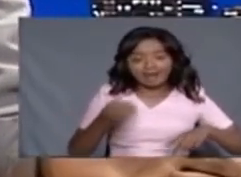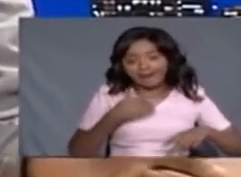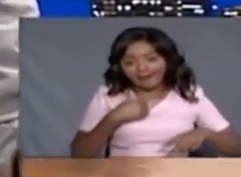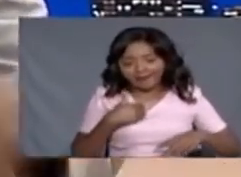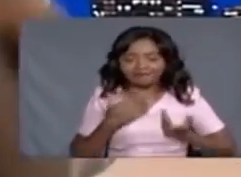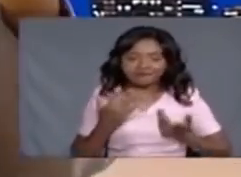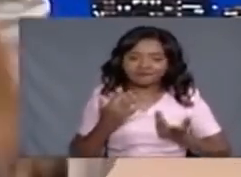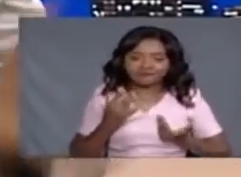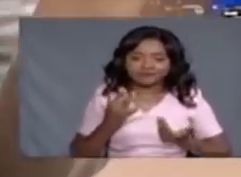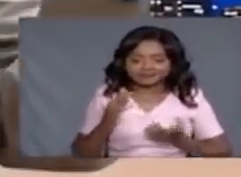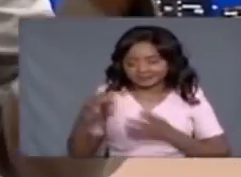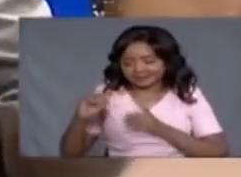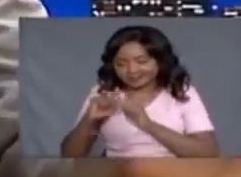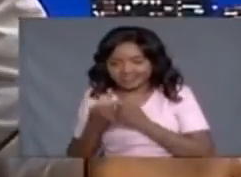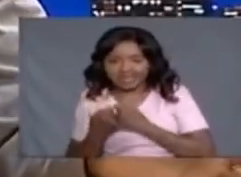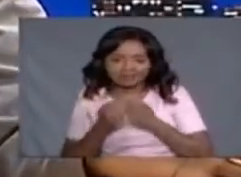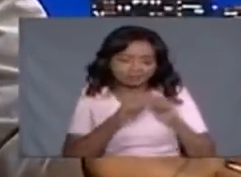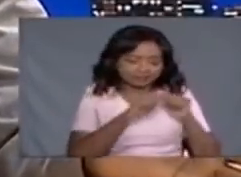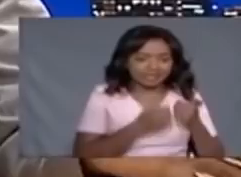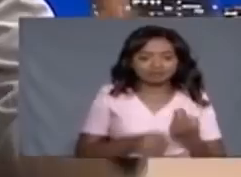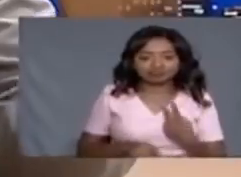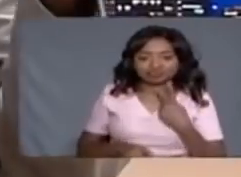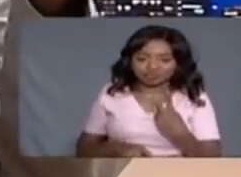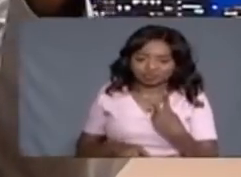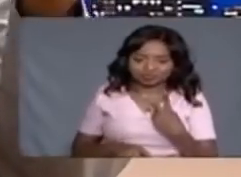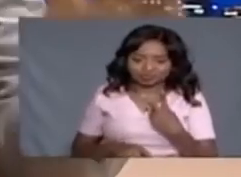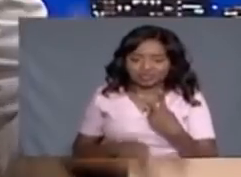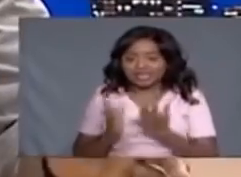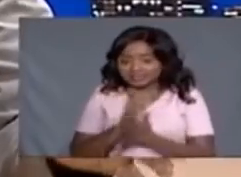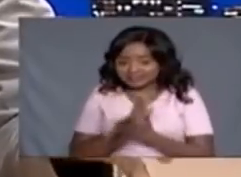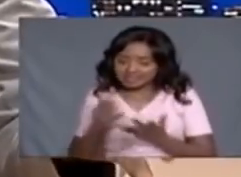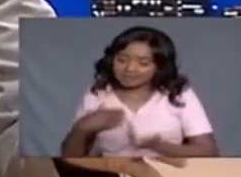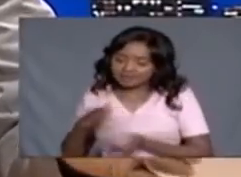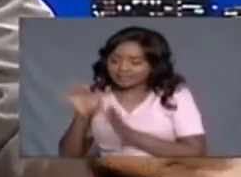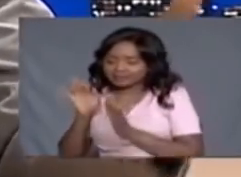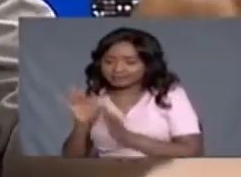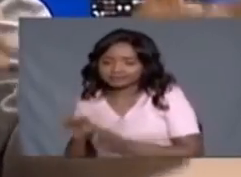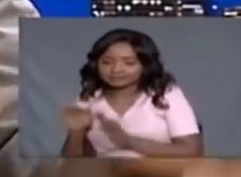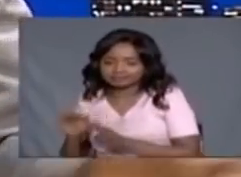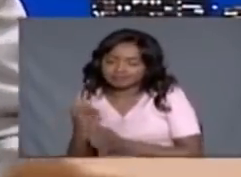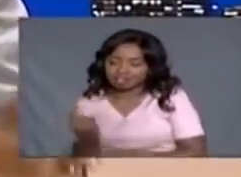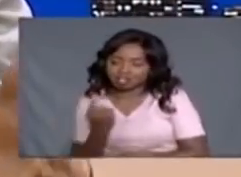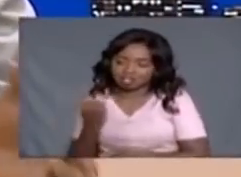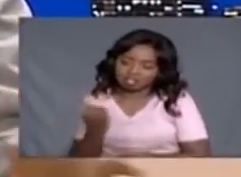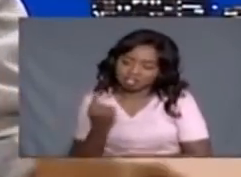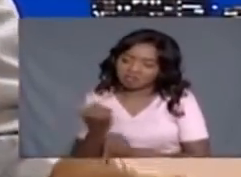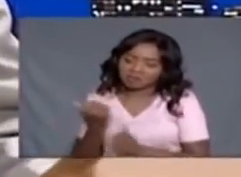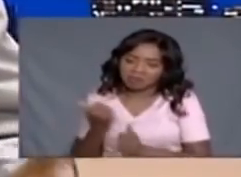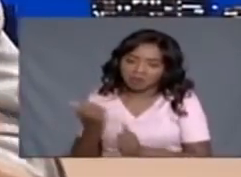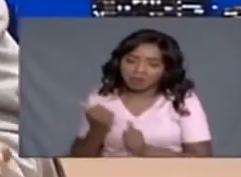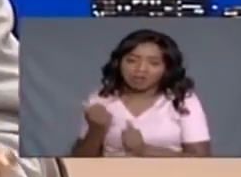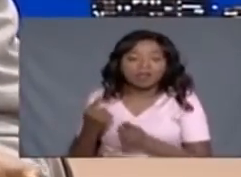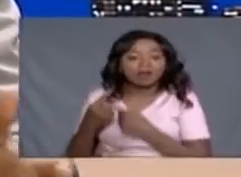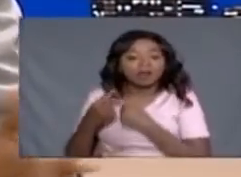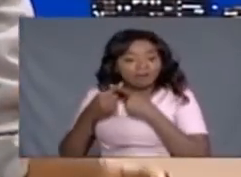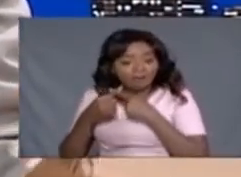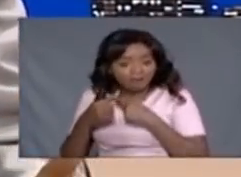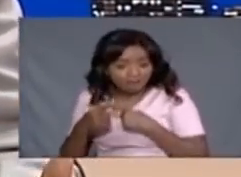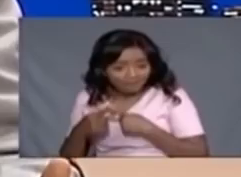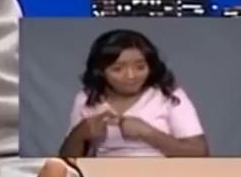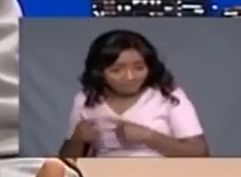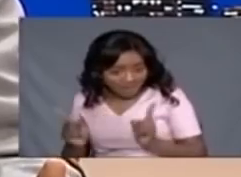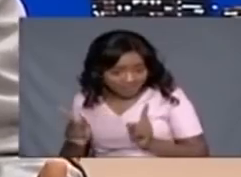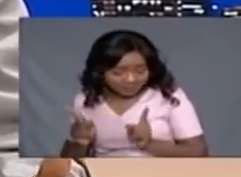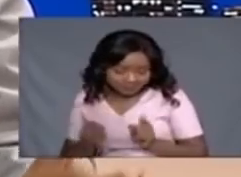solitary, and there is this one we are seeing. Mm-hmm. So in this form, The young swarms, they are